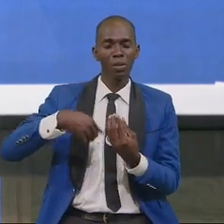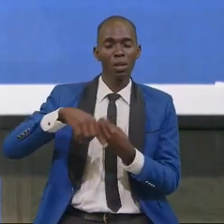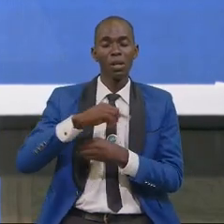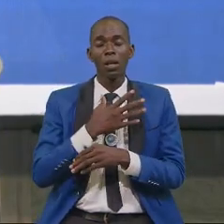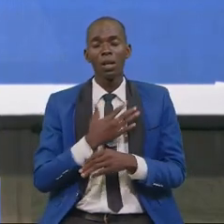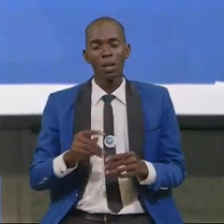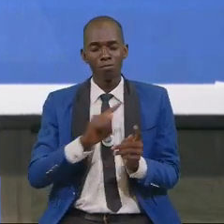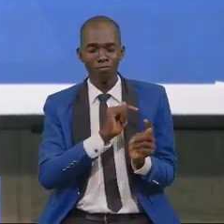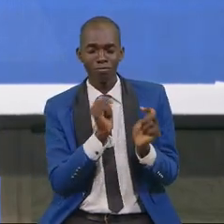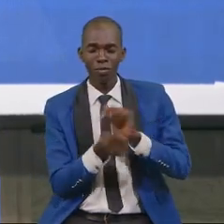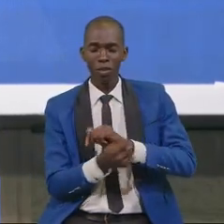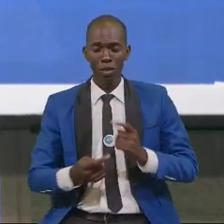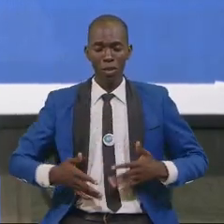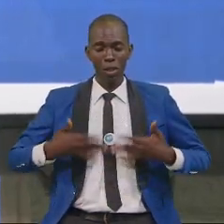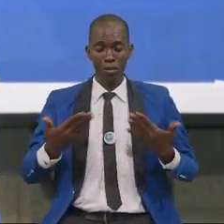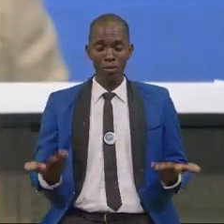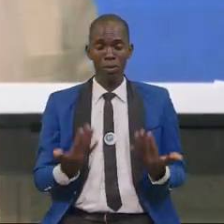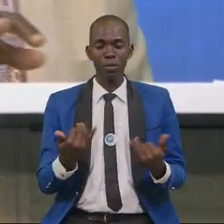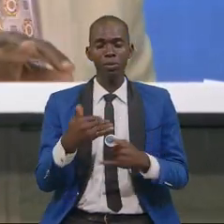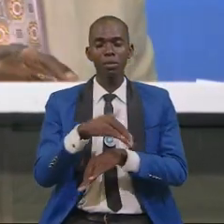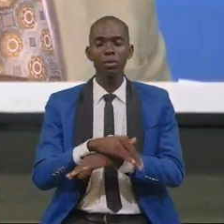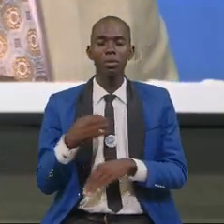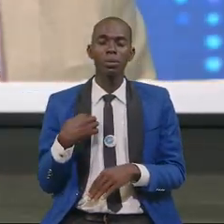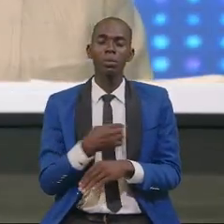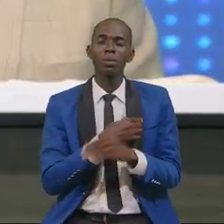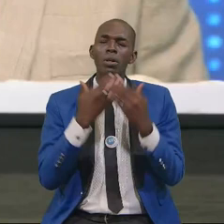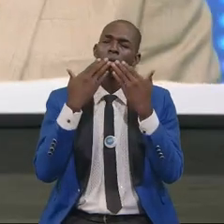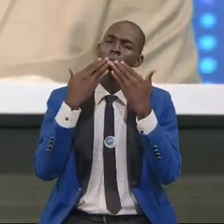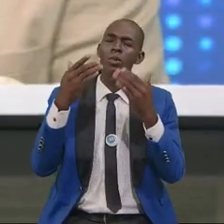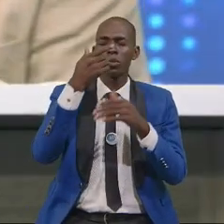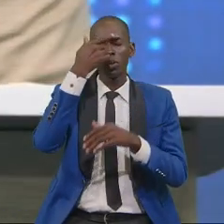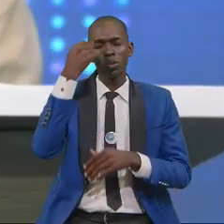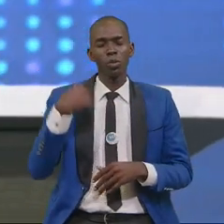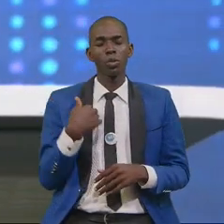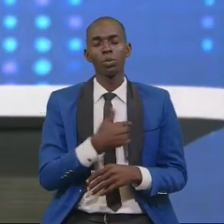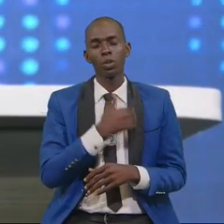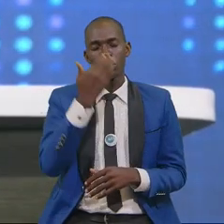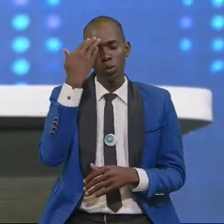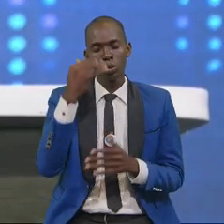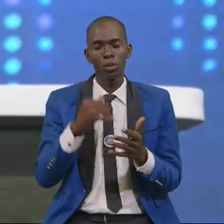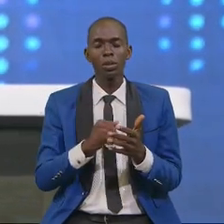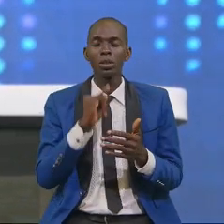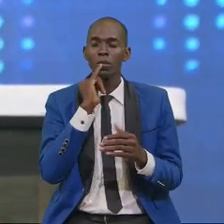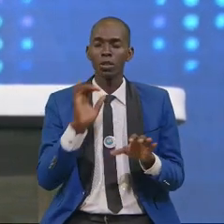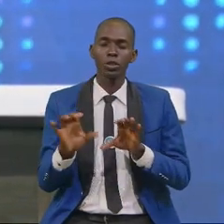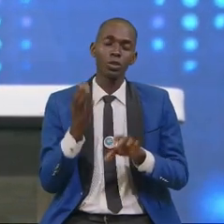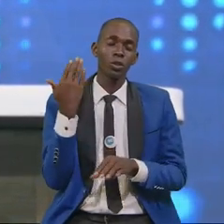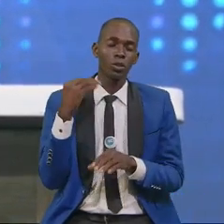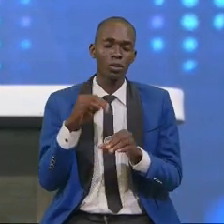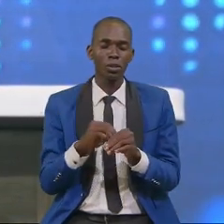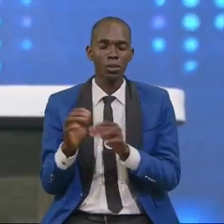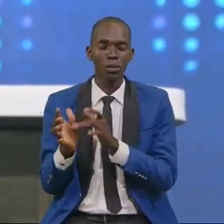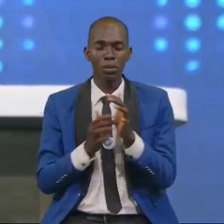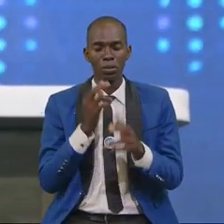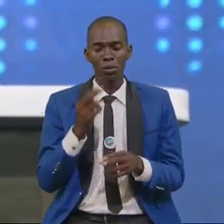lives here tonight. We thank you because we know it is done. In Jesus' name,